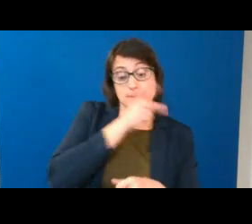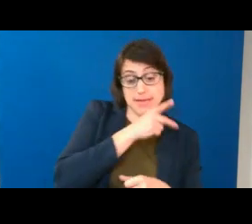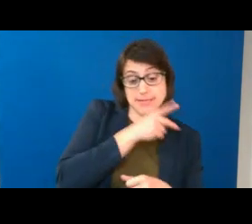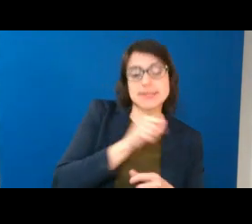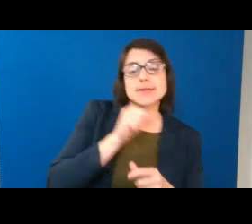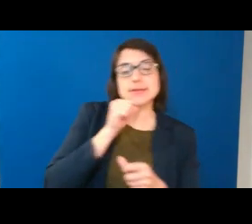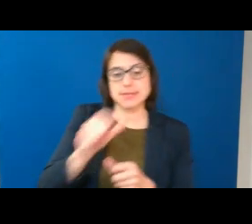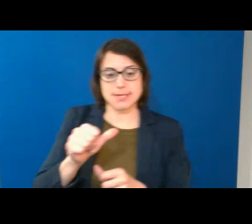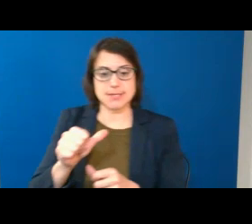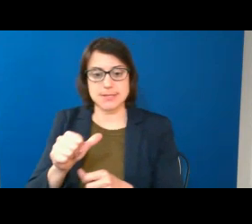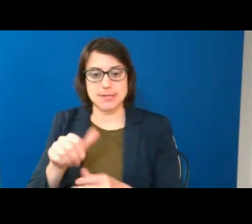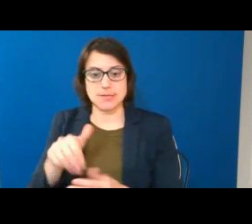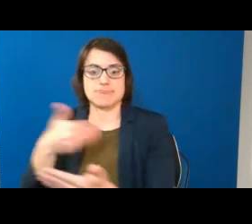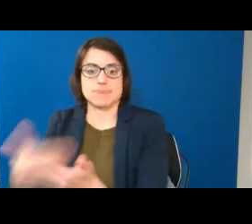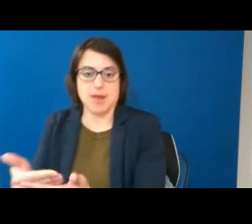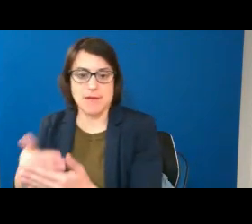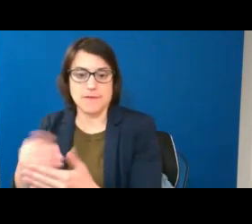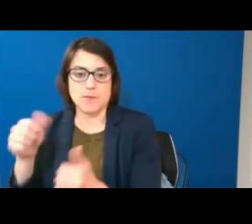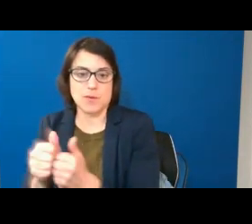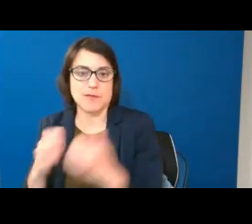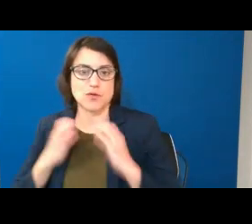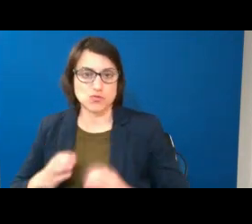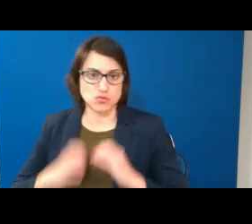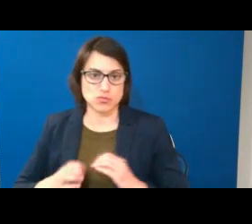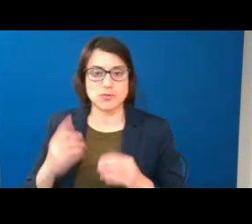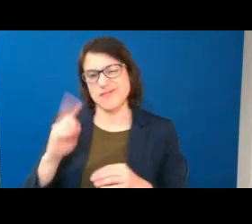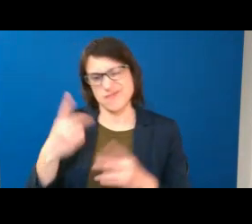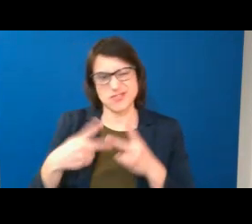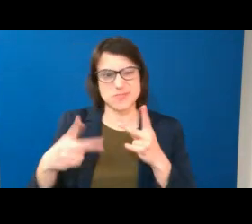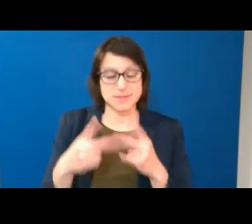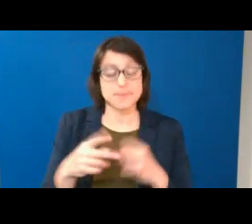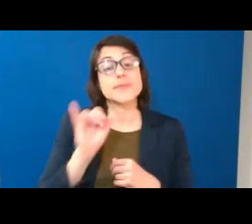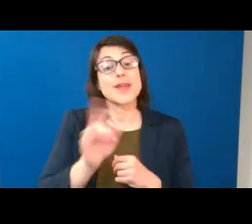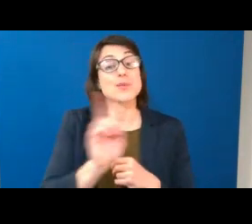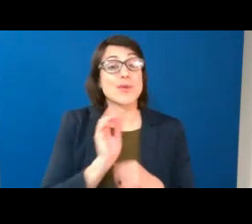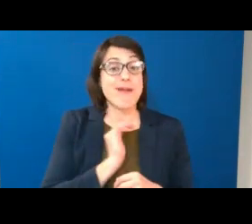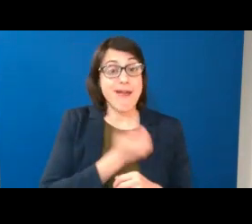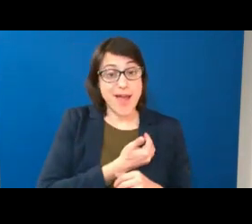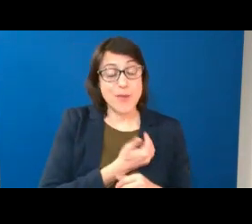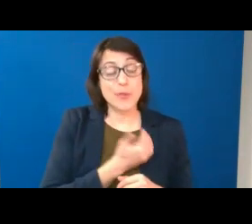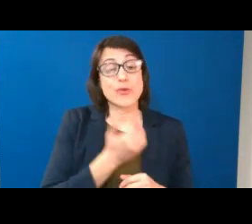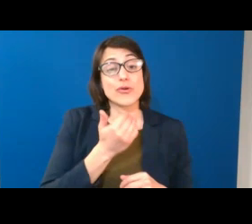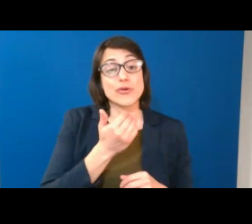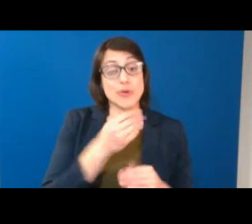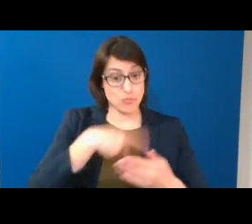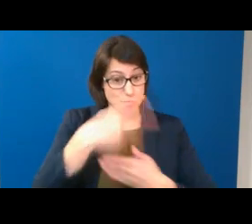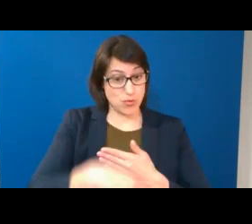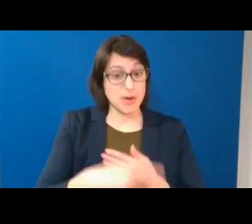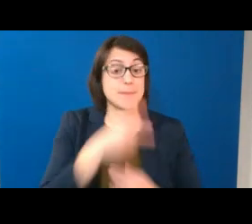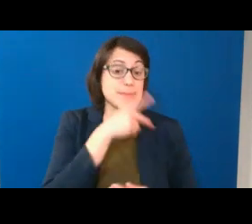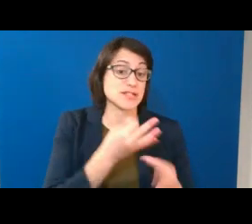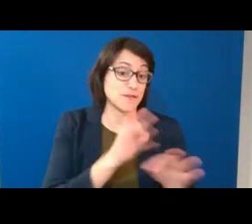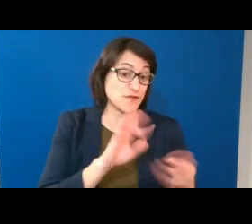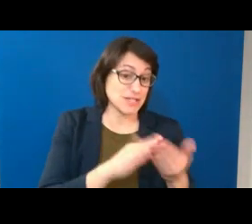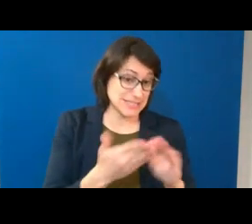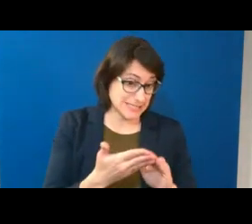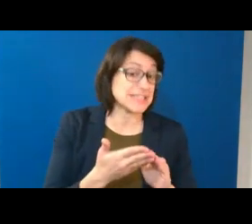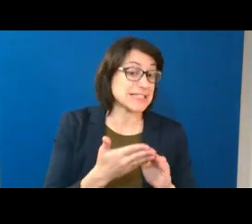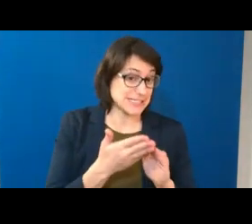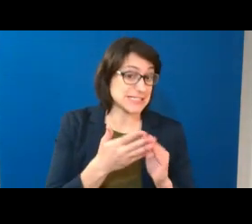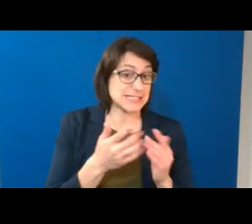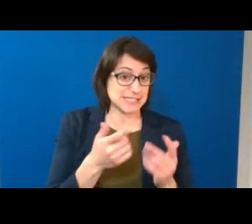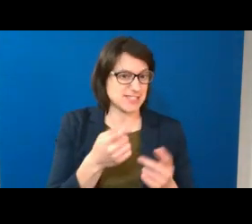first place. And so this is where our program, Plastic Free Cities, comes in. We are working in Orlando. This is a